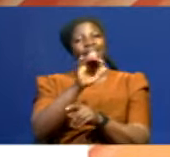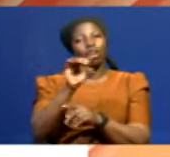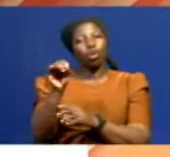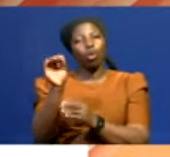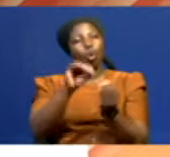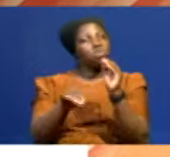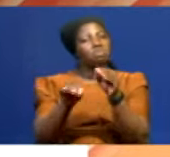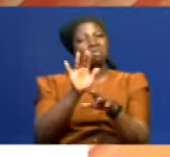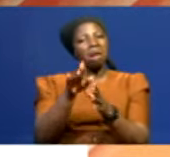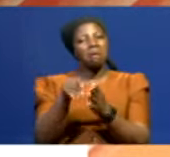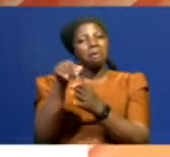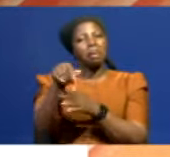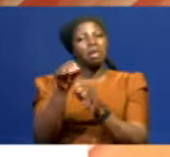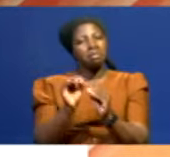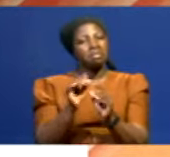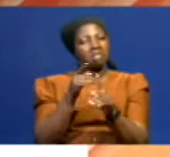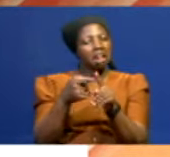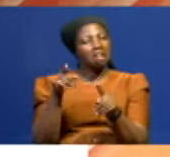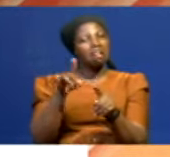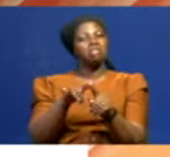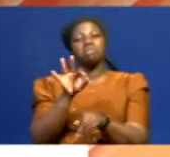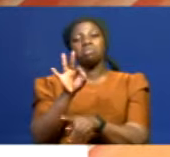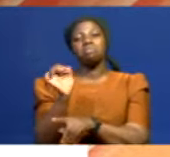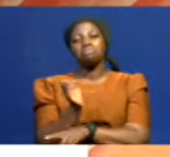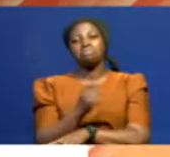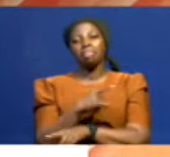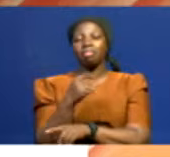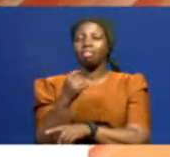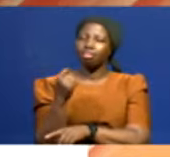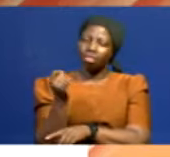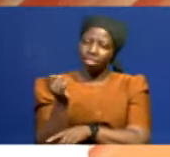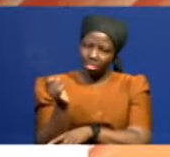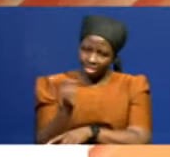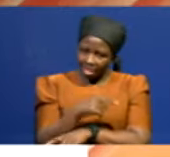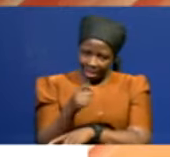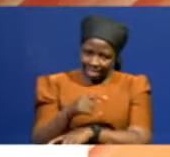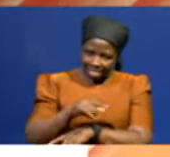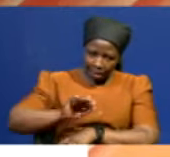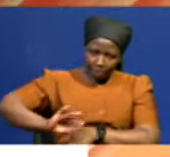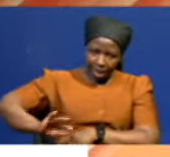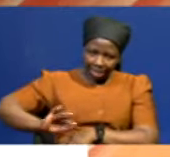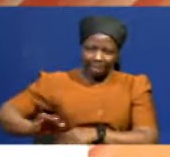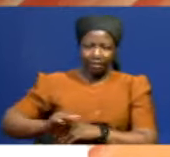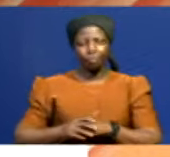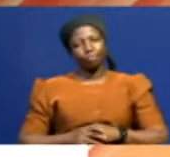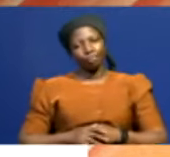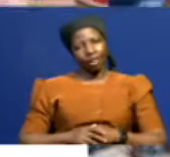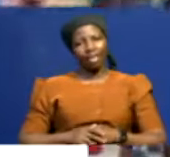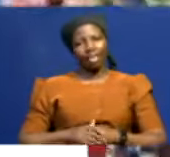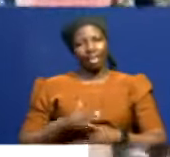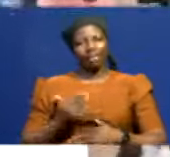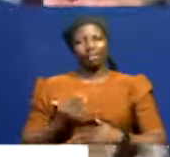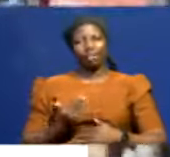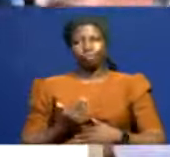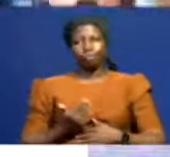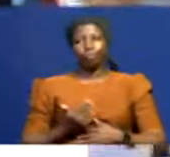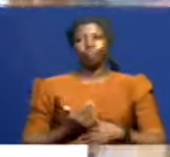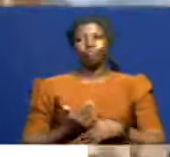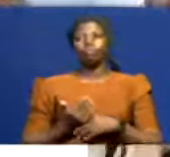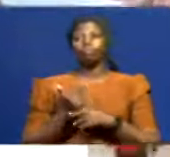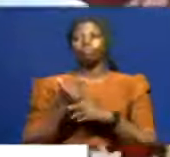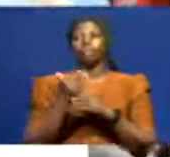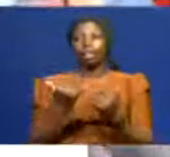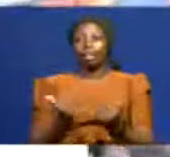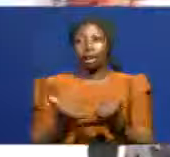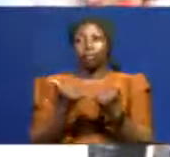to 3 months' salary arrears. A senior member of County Assembly, Joshua Olwasa, urged the flower farm management to